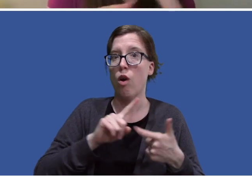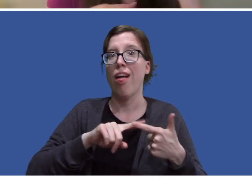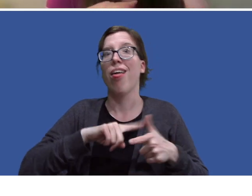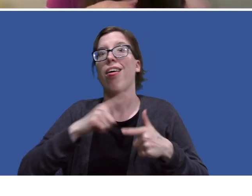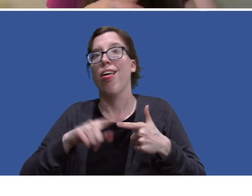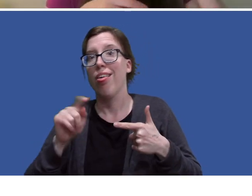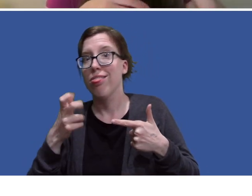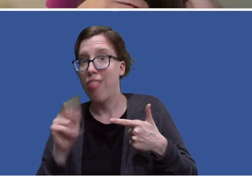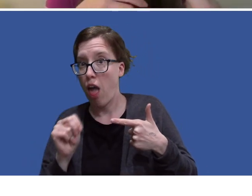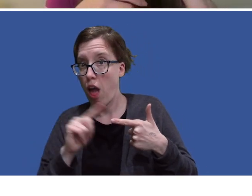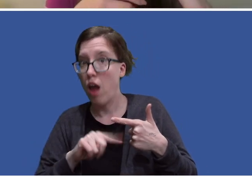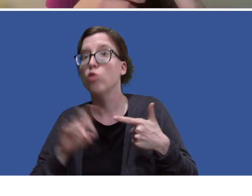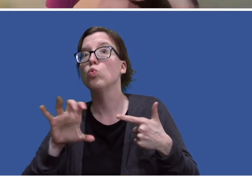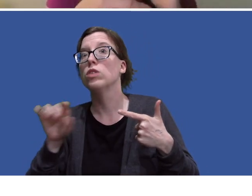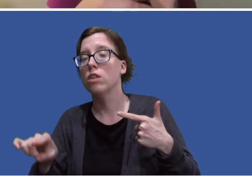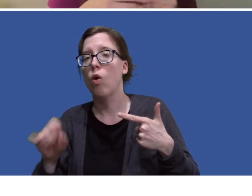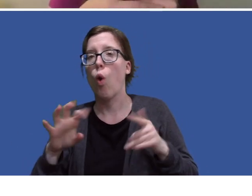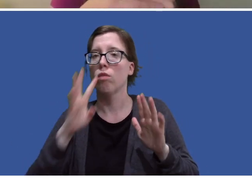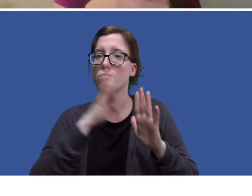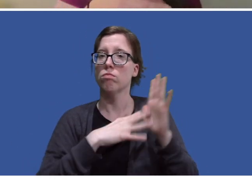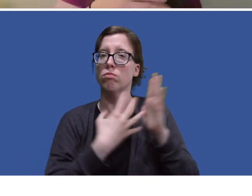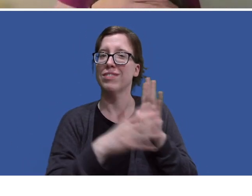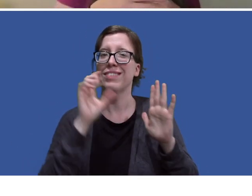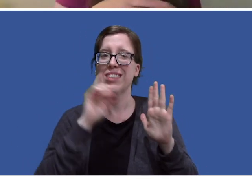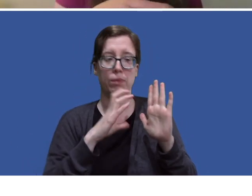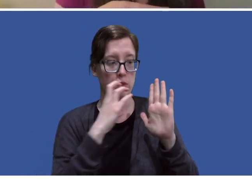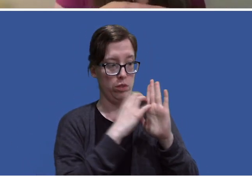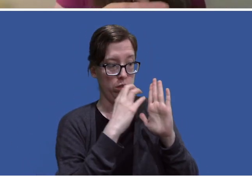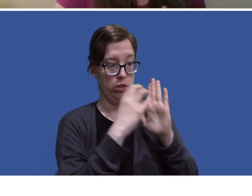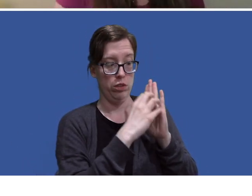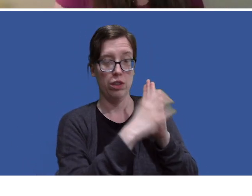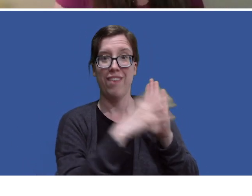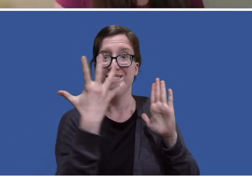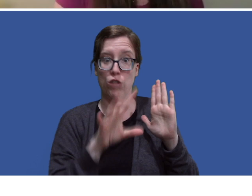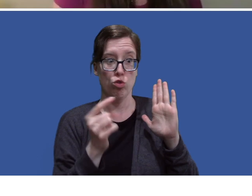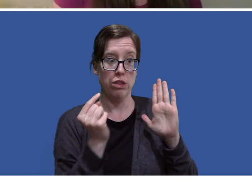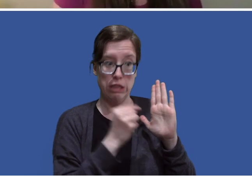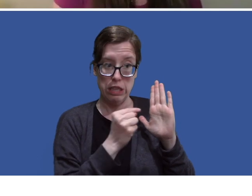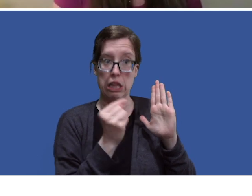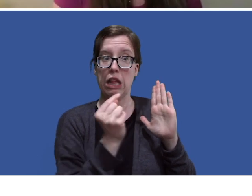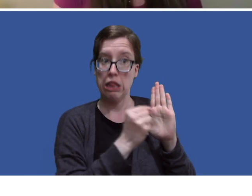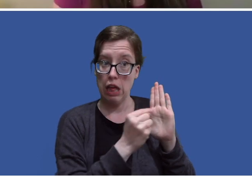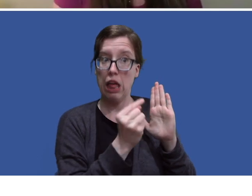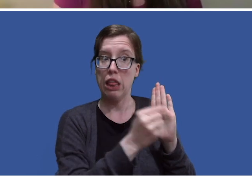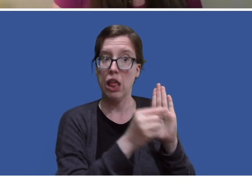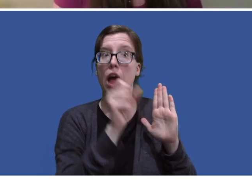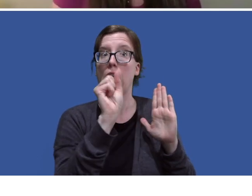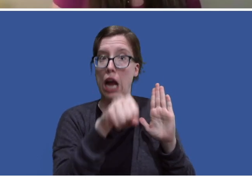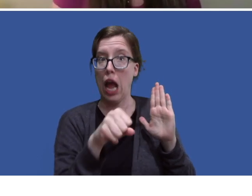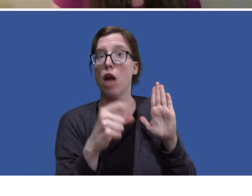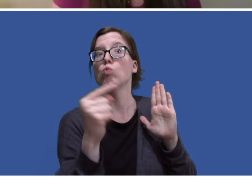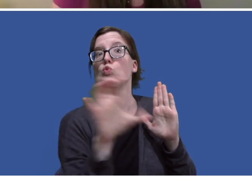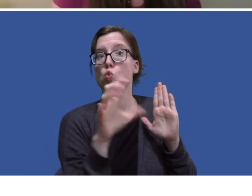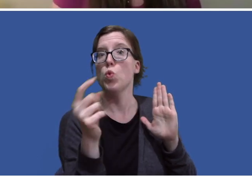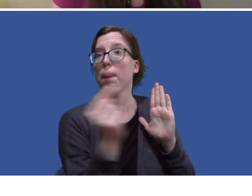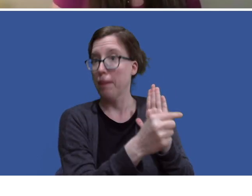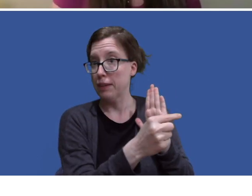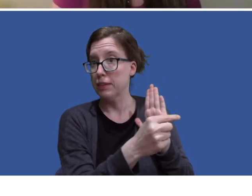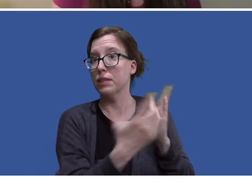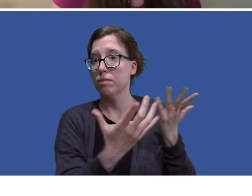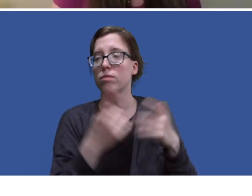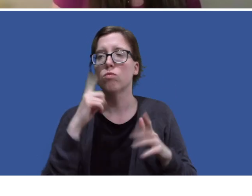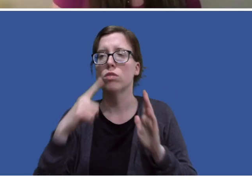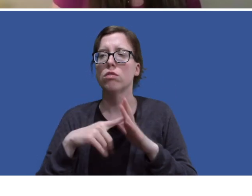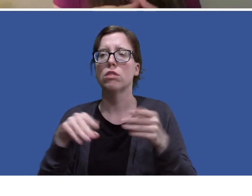preferred activity. And again, you can give students choices within those preferred activities. Allow them